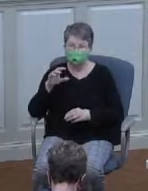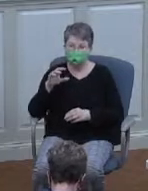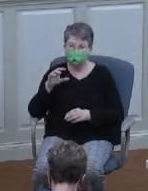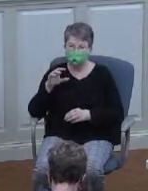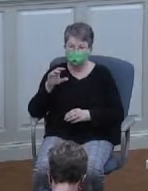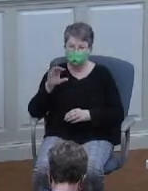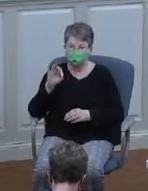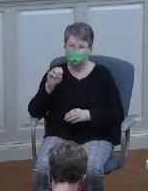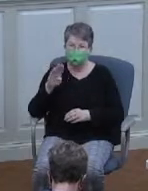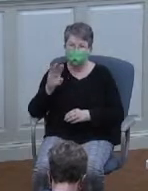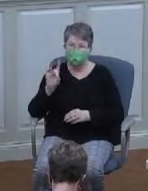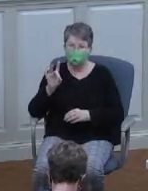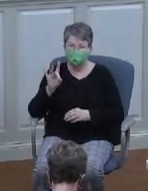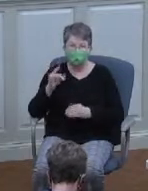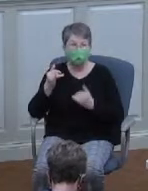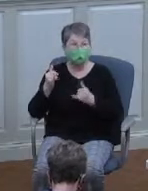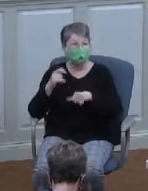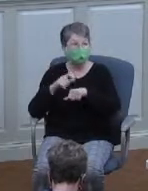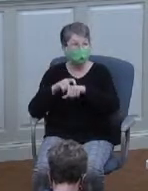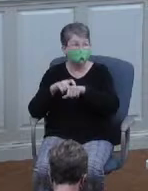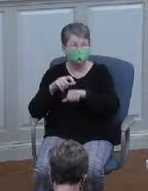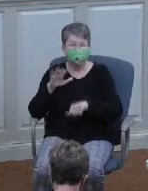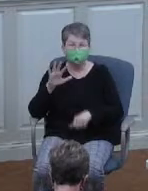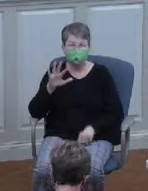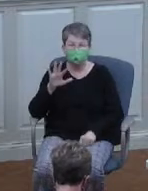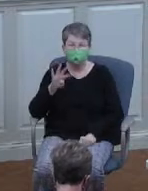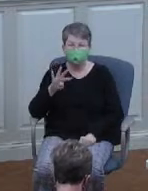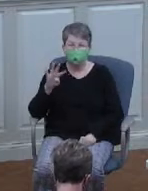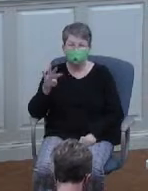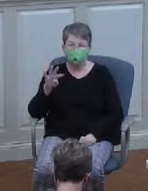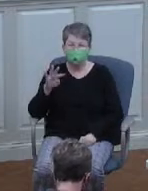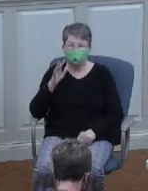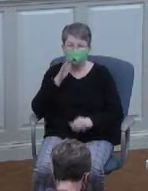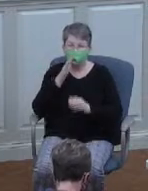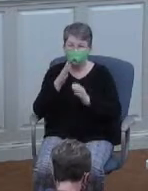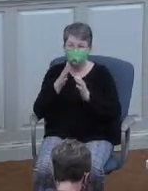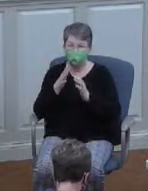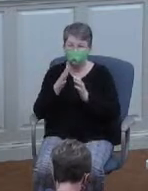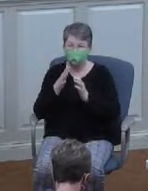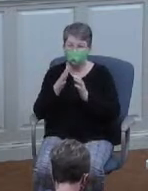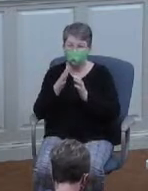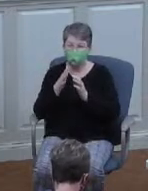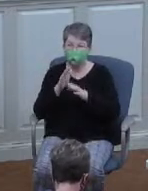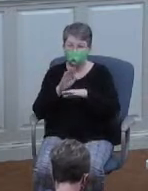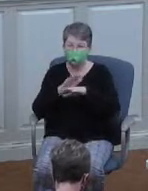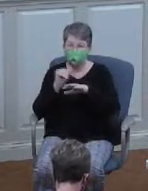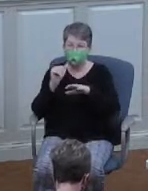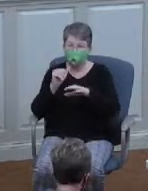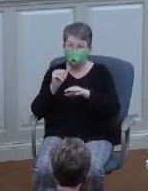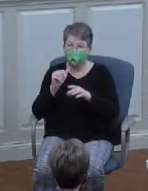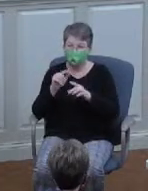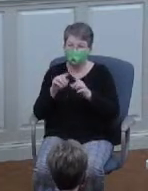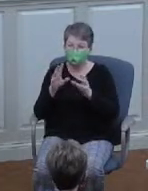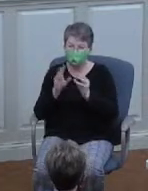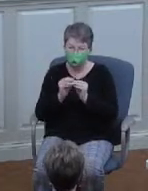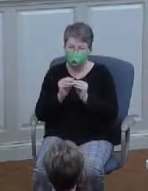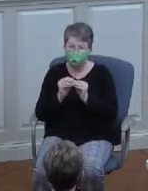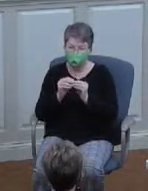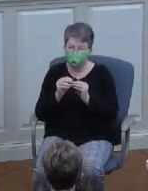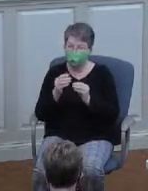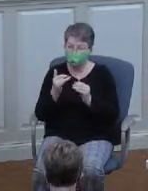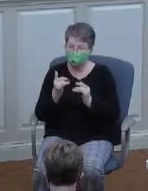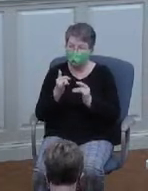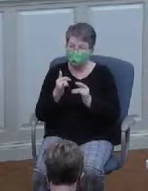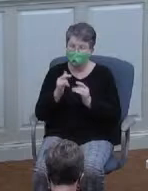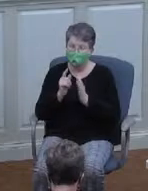is 5:44. And I'll ask, we are being called to order, and I'll ask that we be led in a moment